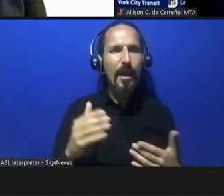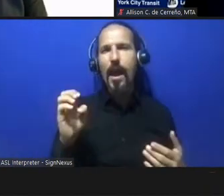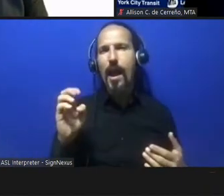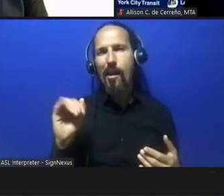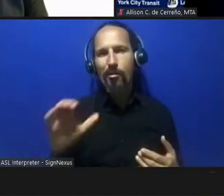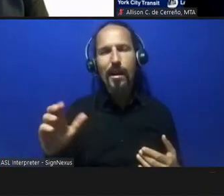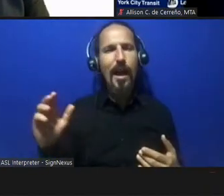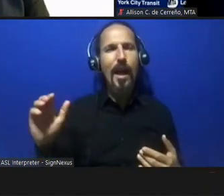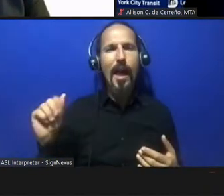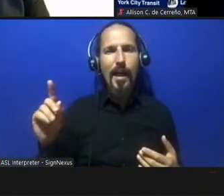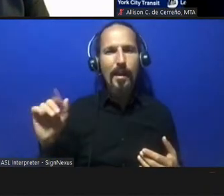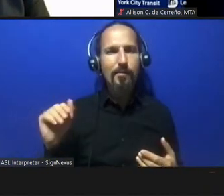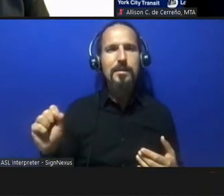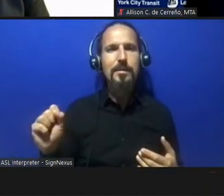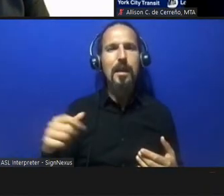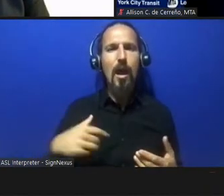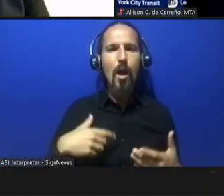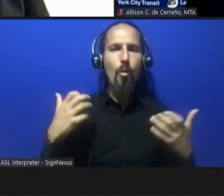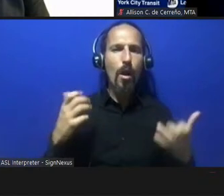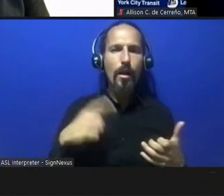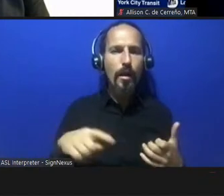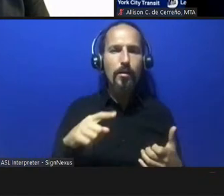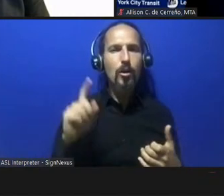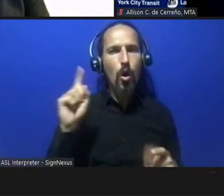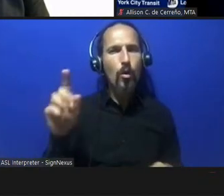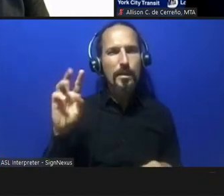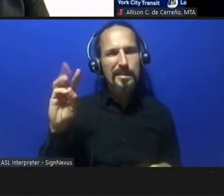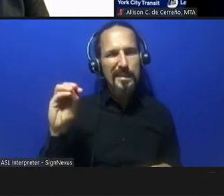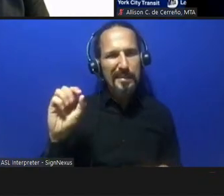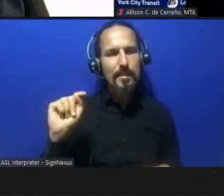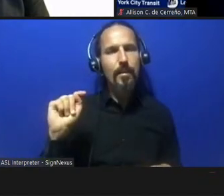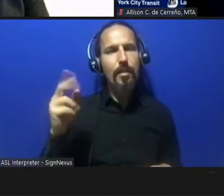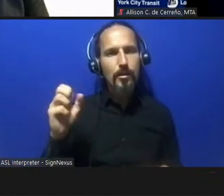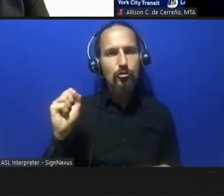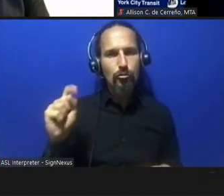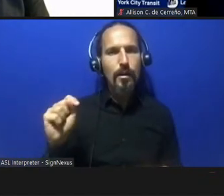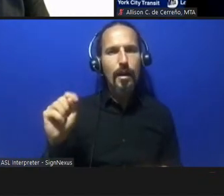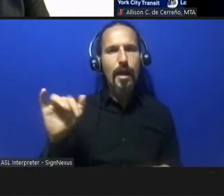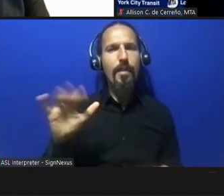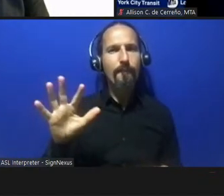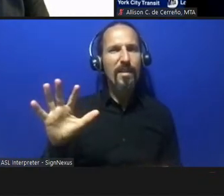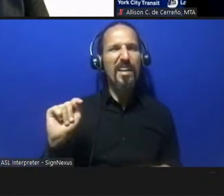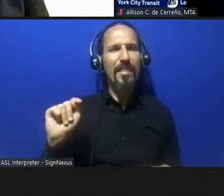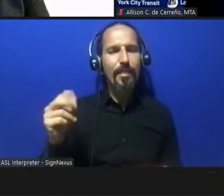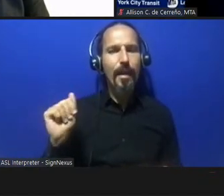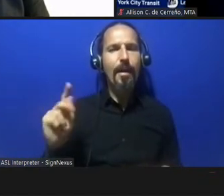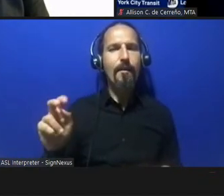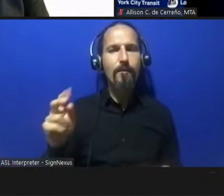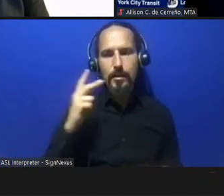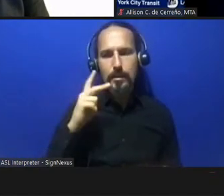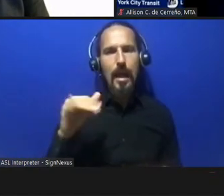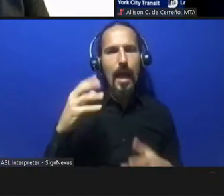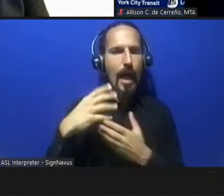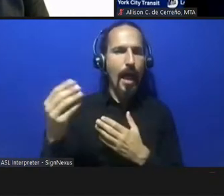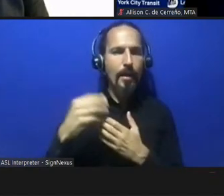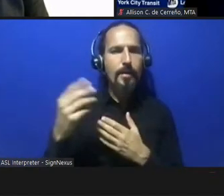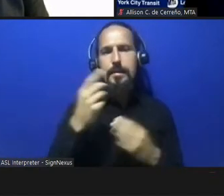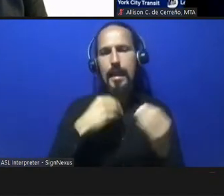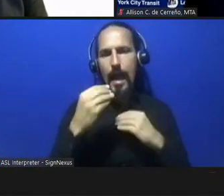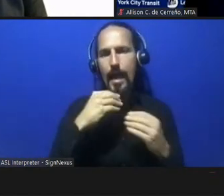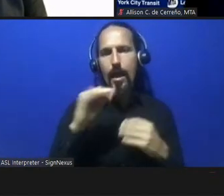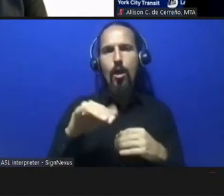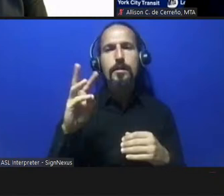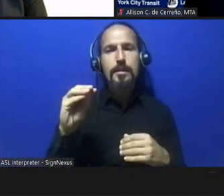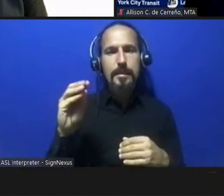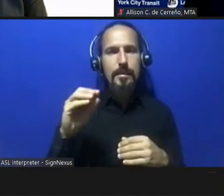here i'd like to see them go to 60th street in manhattan and fifth avenue and go see the outdoor dining structure on 60th street